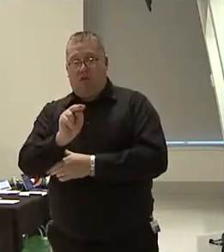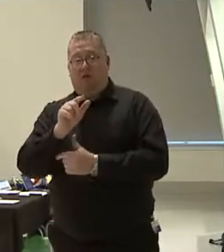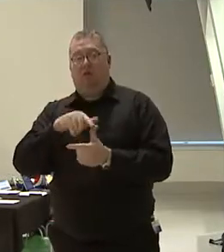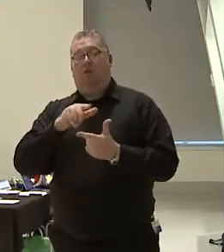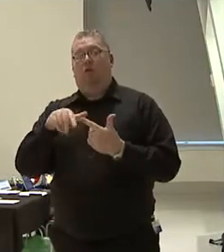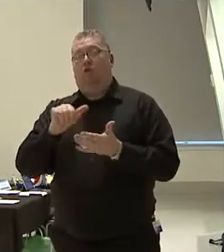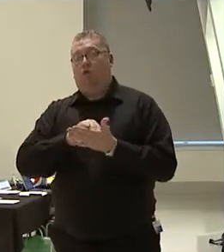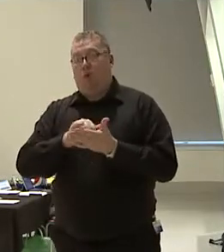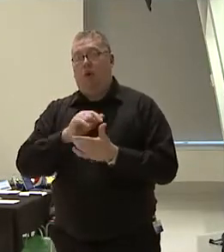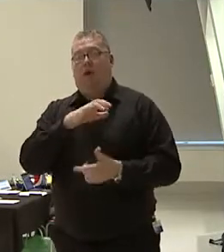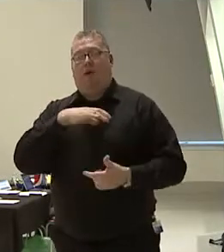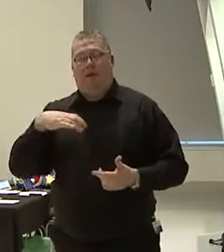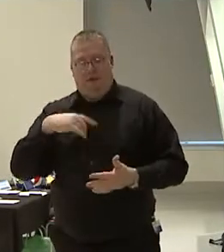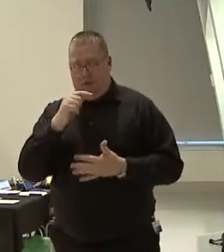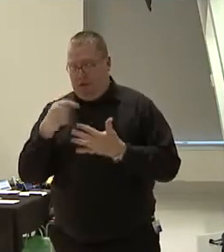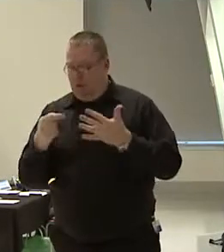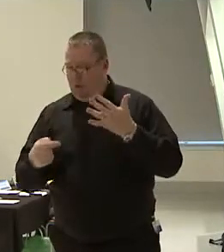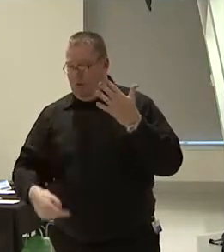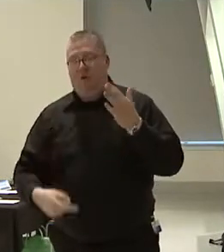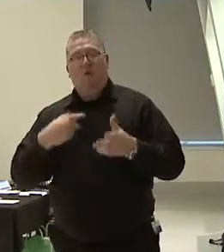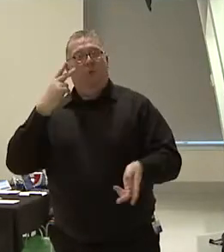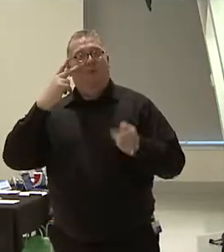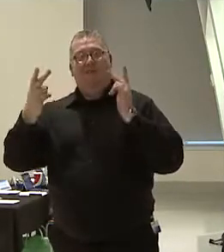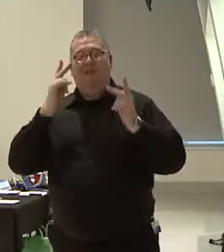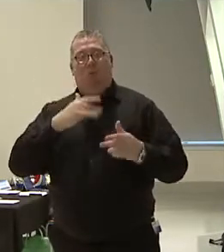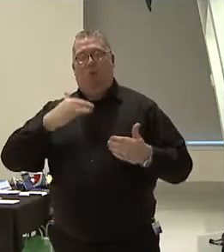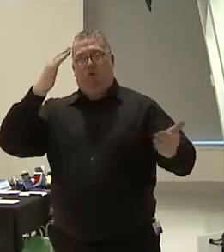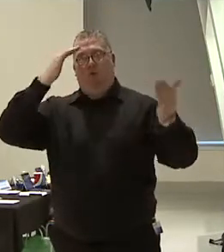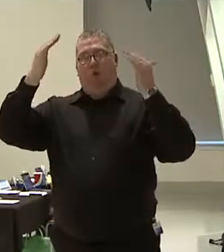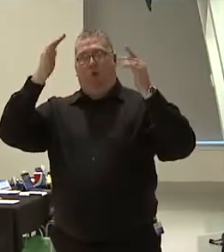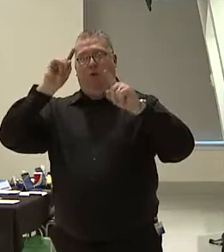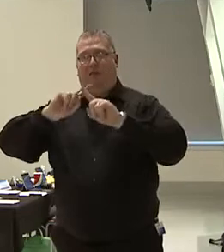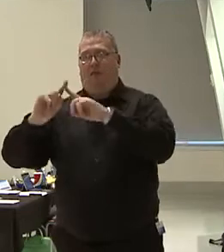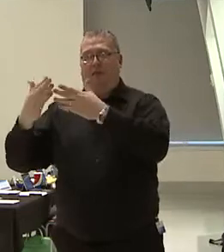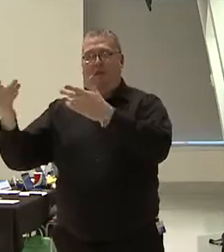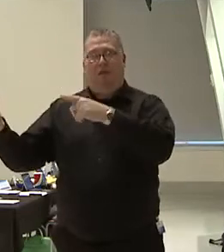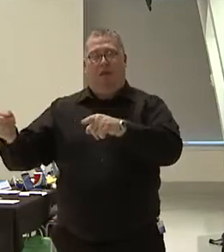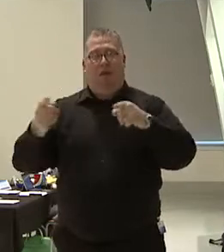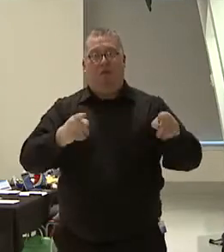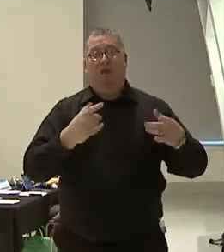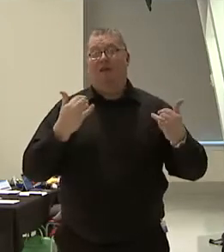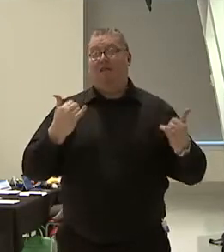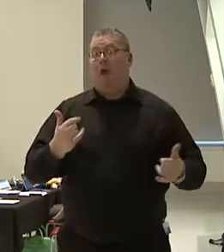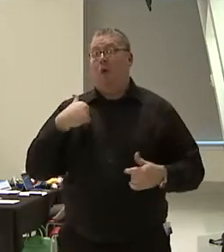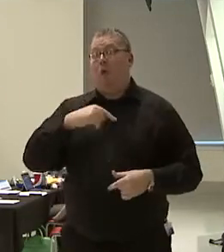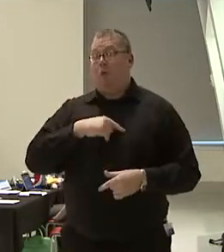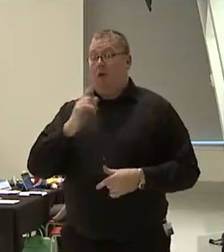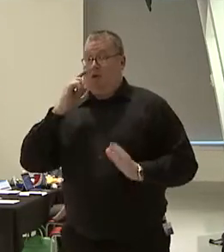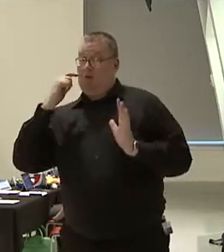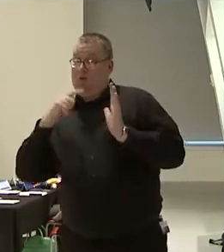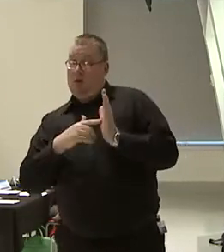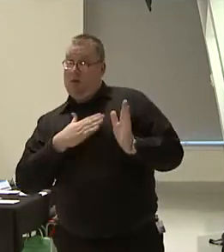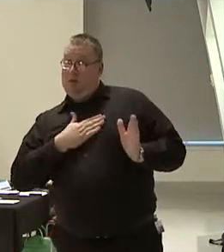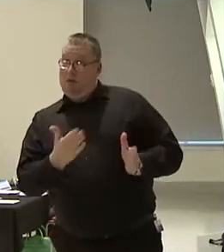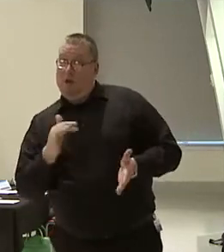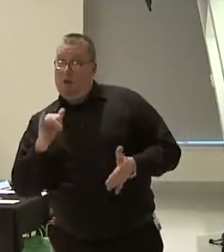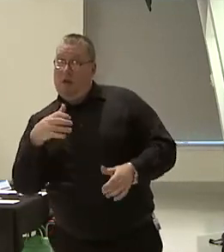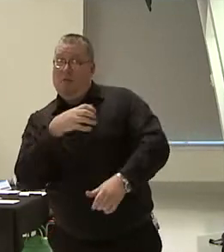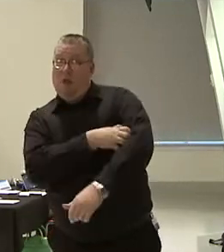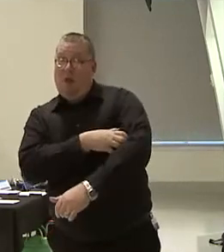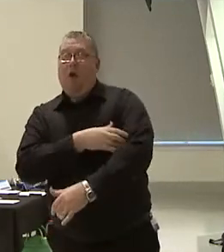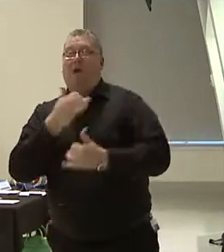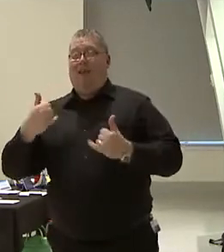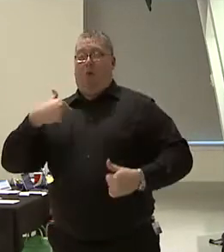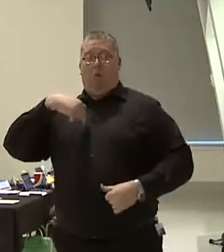and everywhere else that we're aware of them. And only if we acknowledge that power and therefore we are